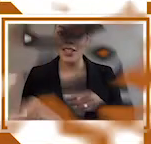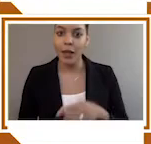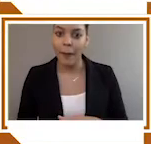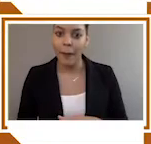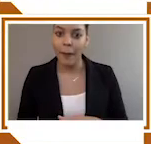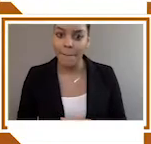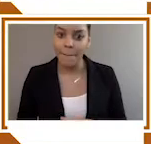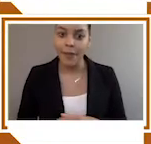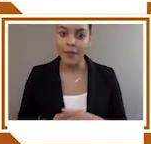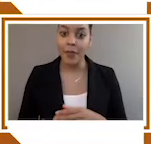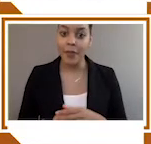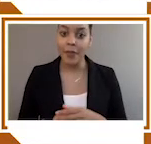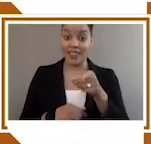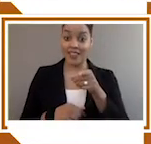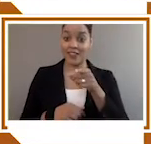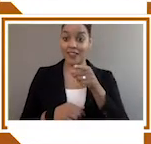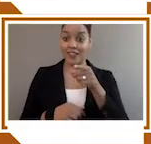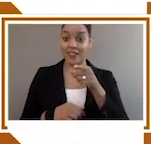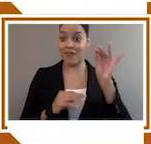this fly has become an internet sensation.